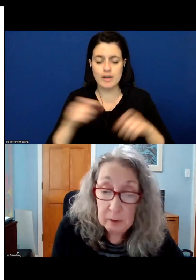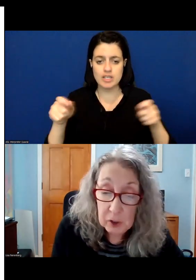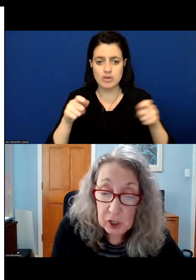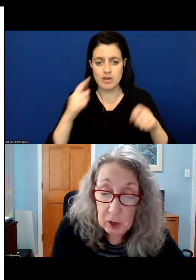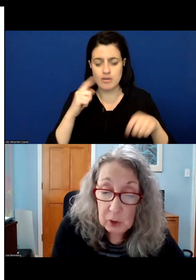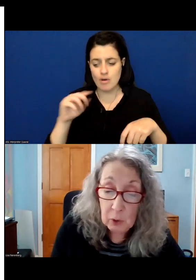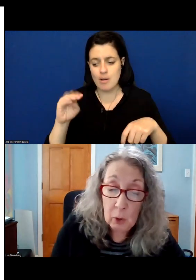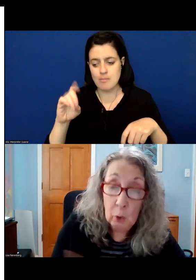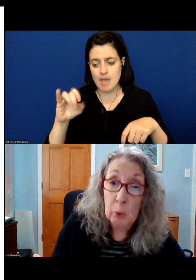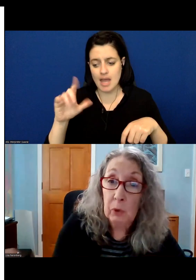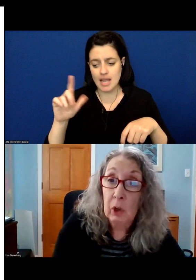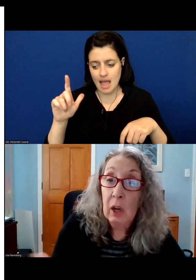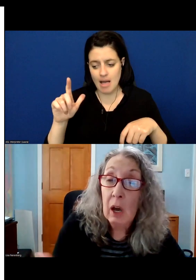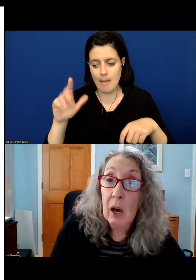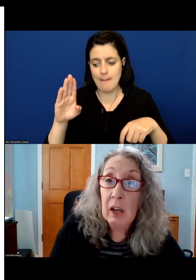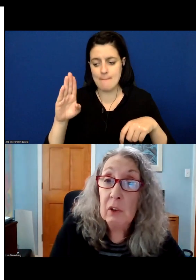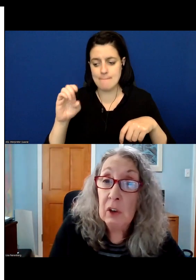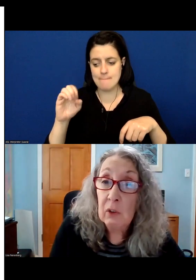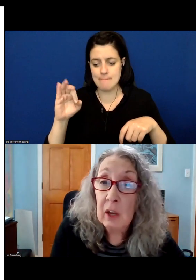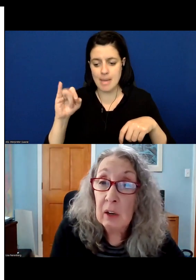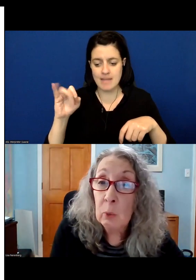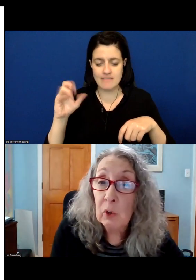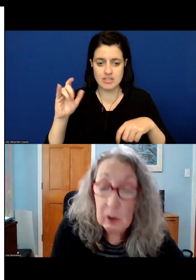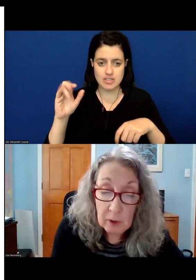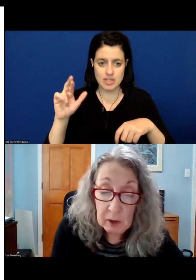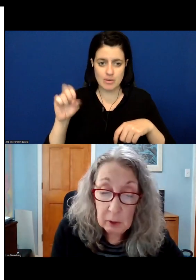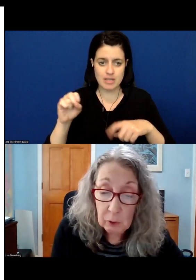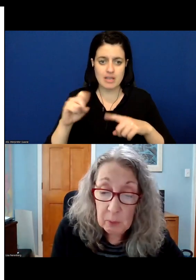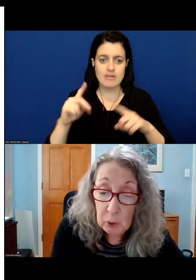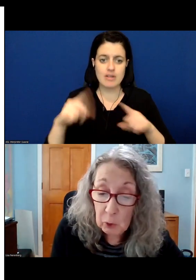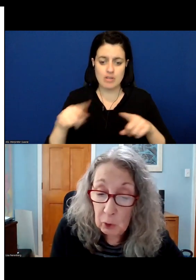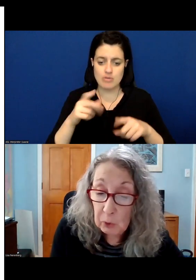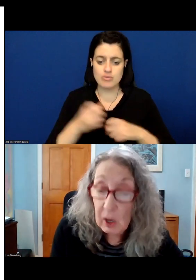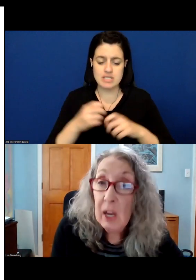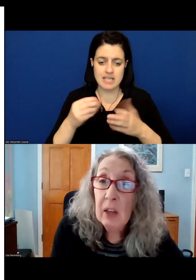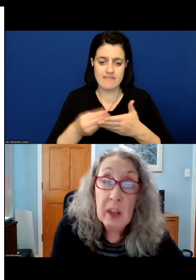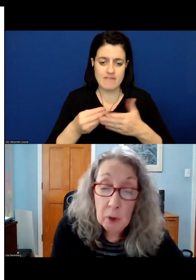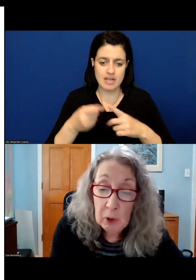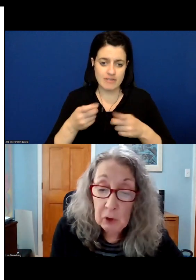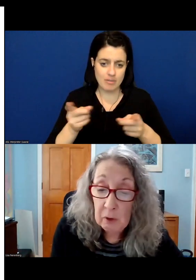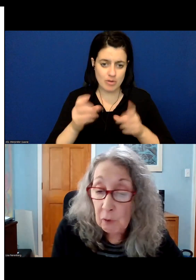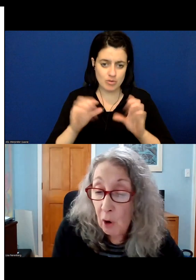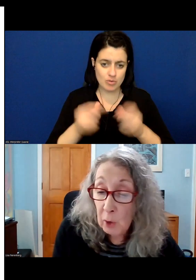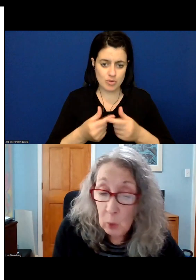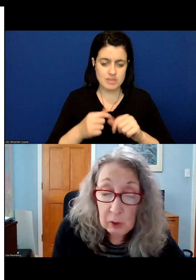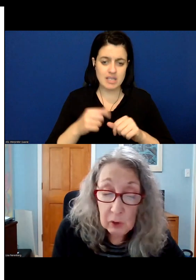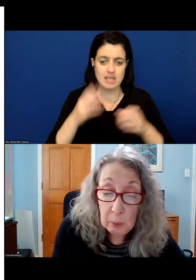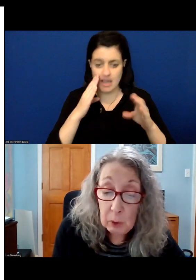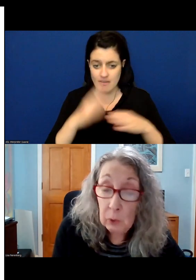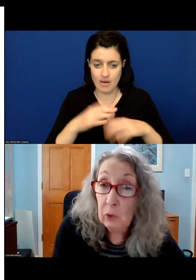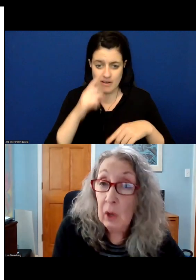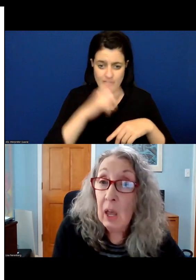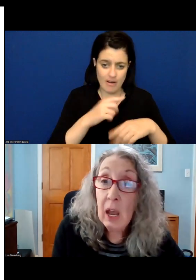Medi-Cal beneficiaries or groups, entities that receive funding from those groups. And they focus on fraud,